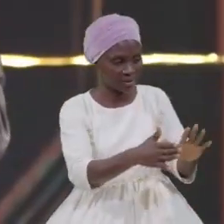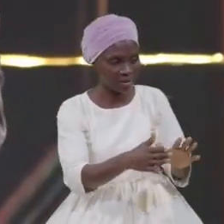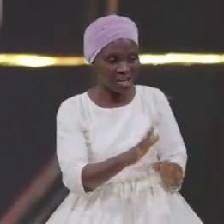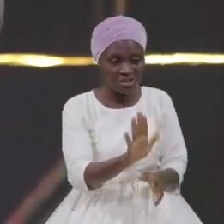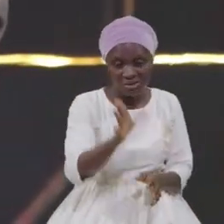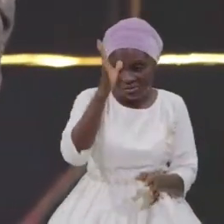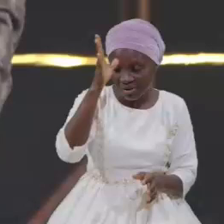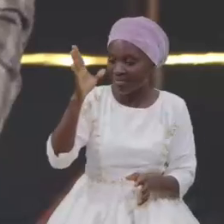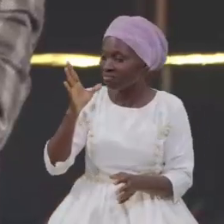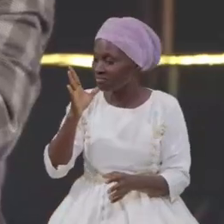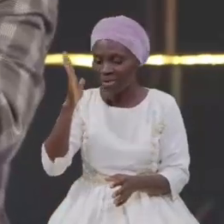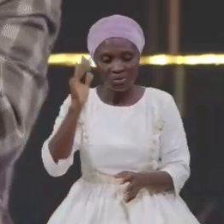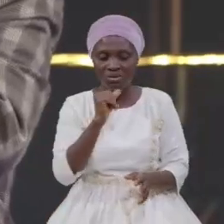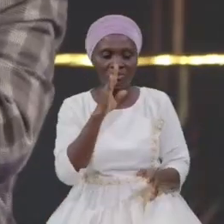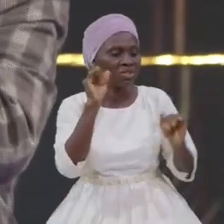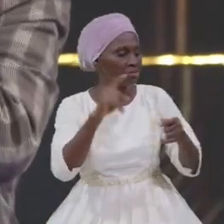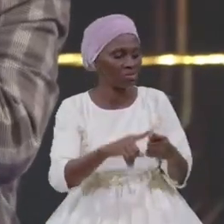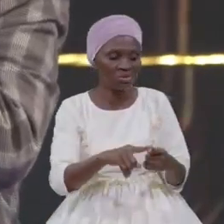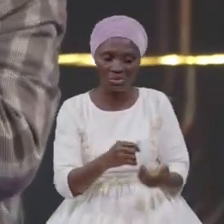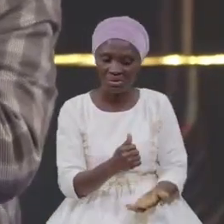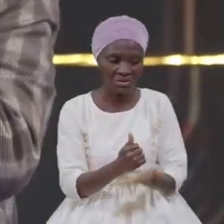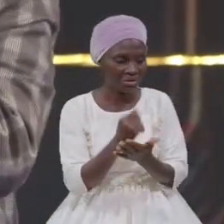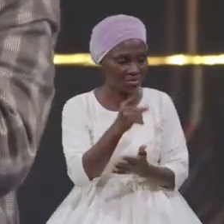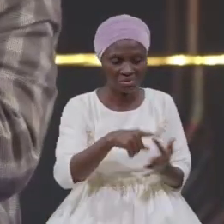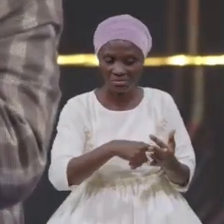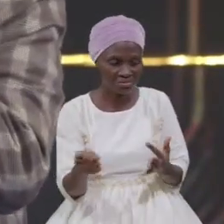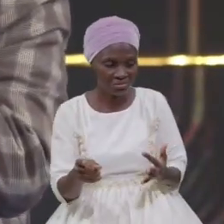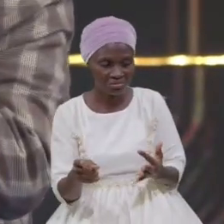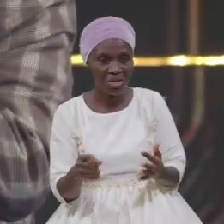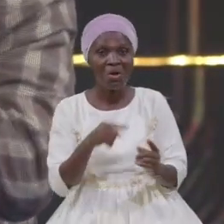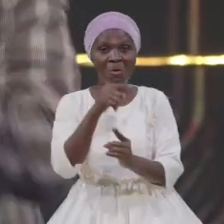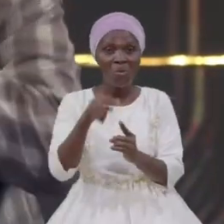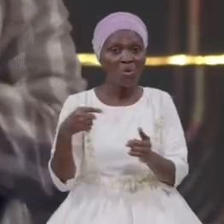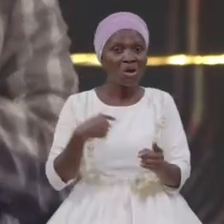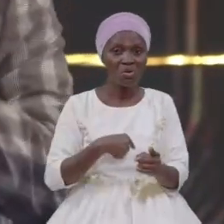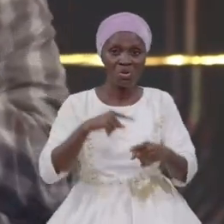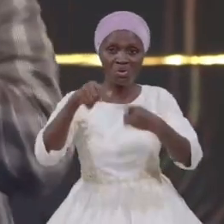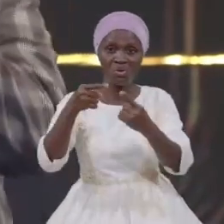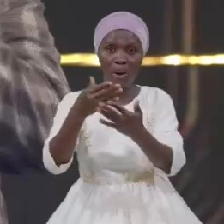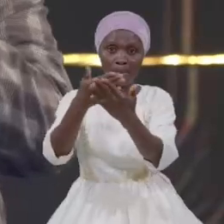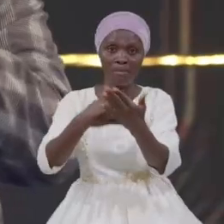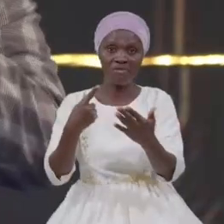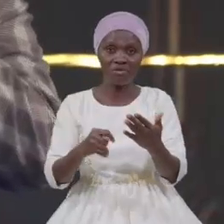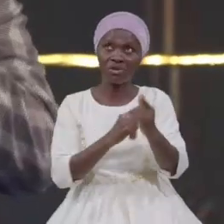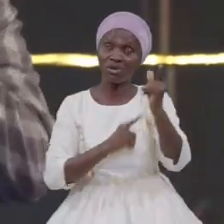go before the Lord, on that day of reckoning, on that day of